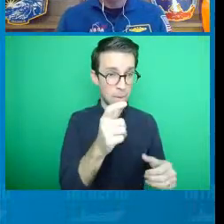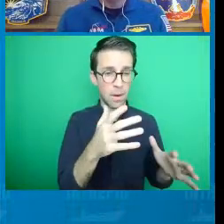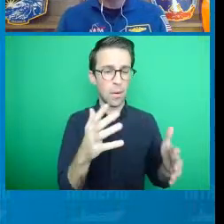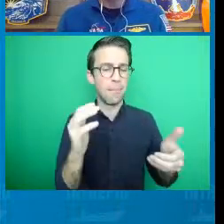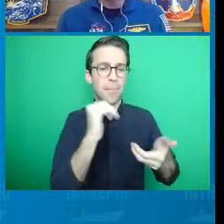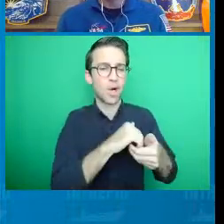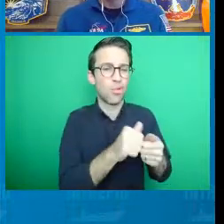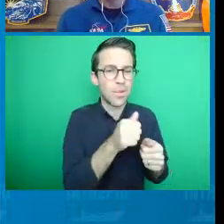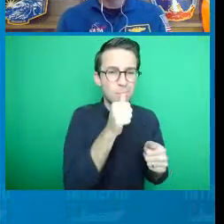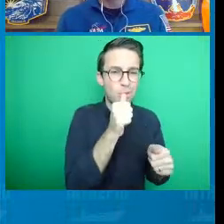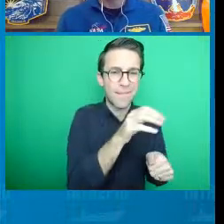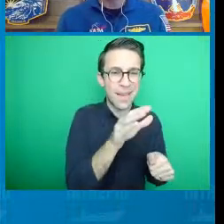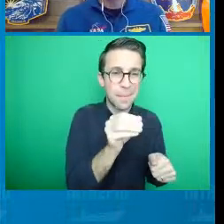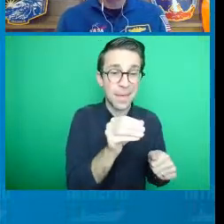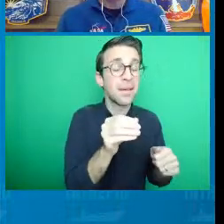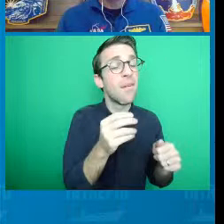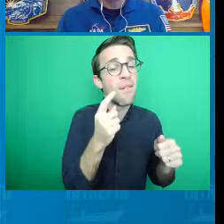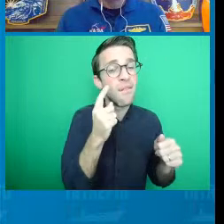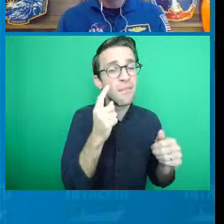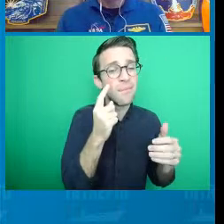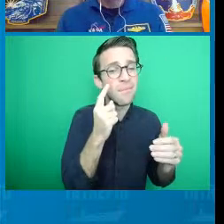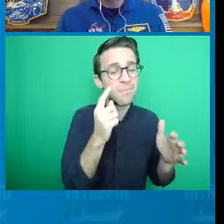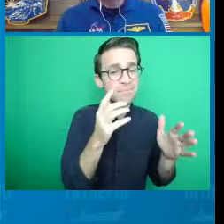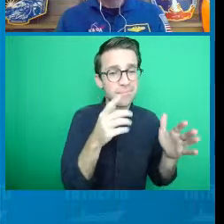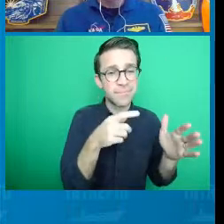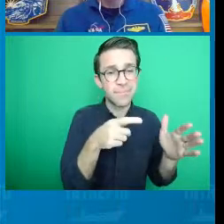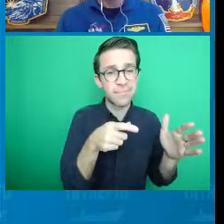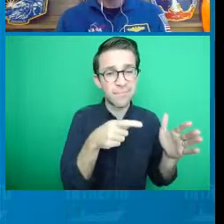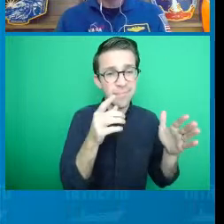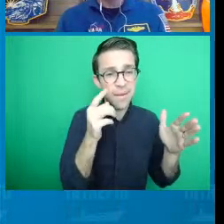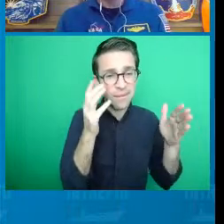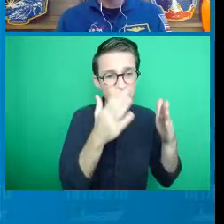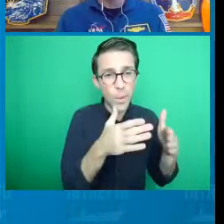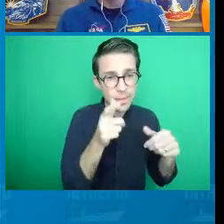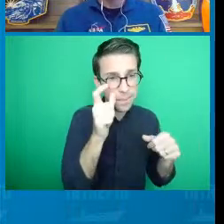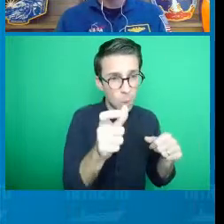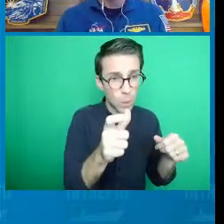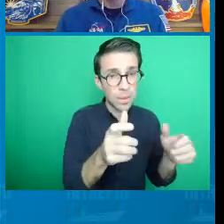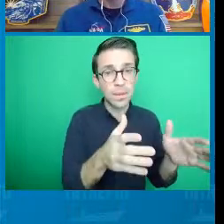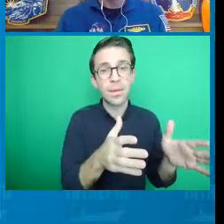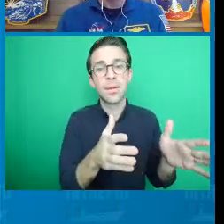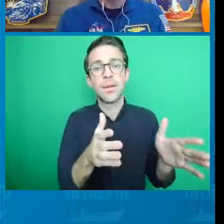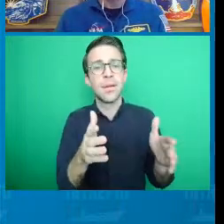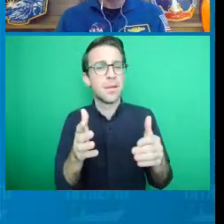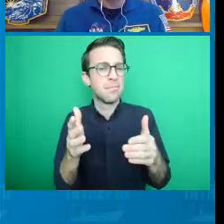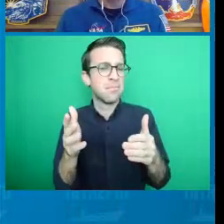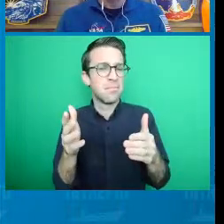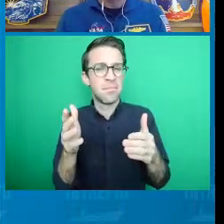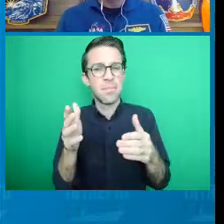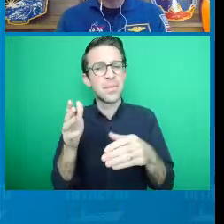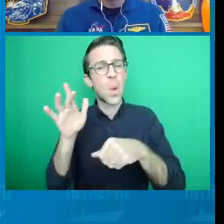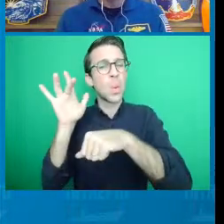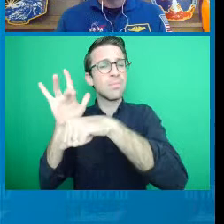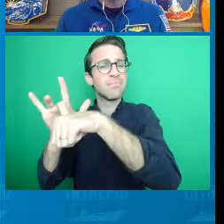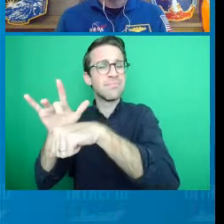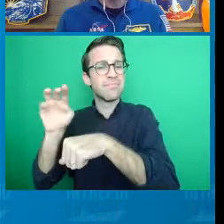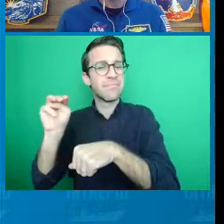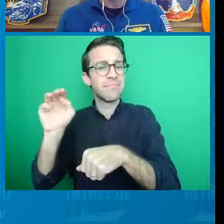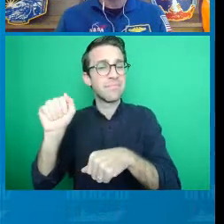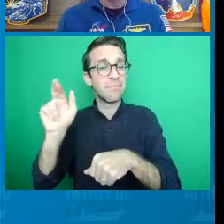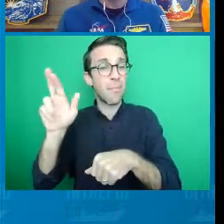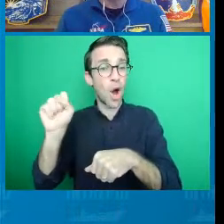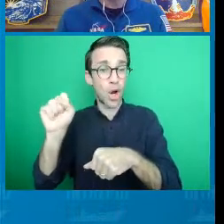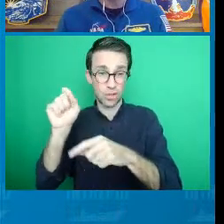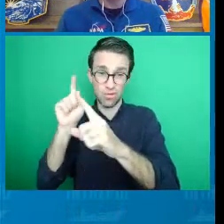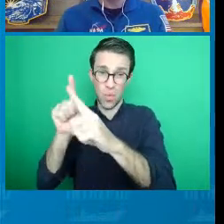We had gone to the moon in the late 60s, early 70s, but we were not there permanently. We were only there for a short period of time. And we would really